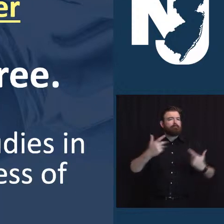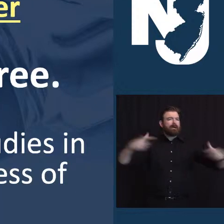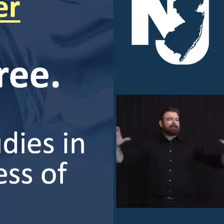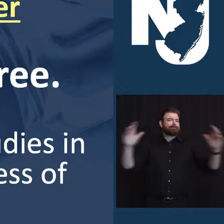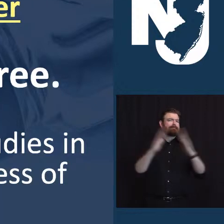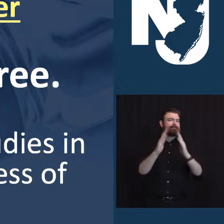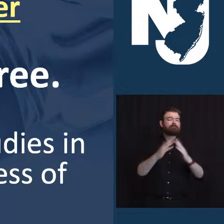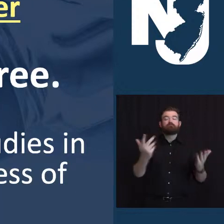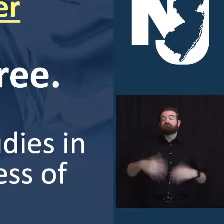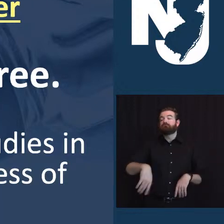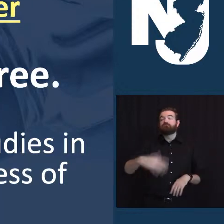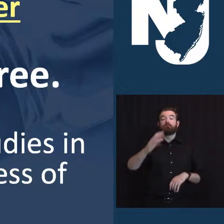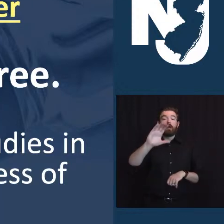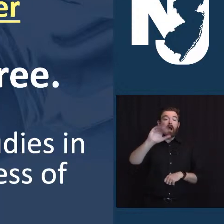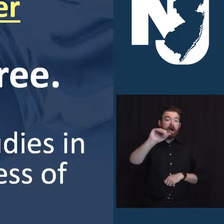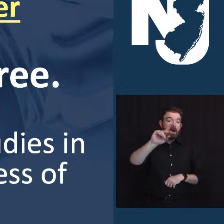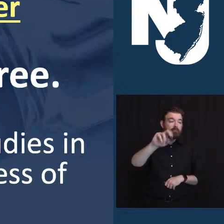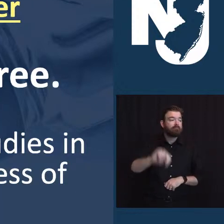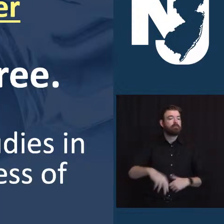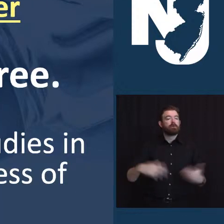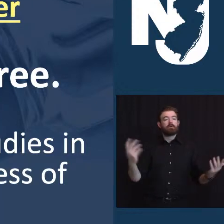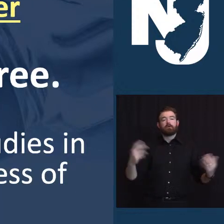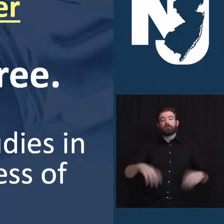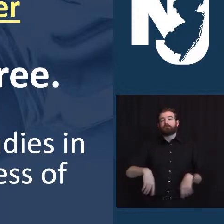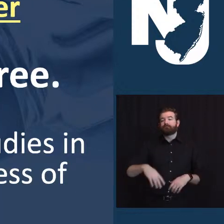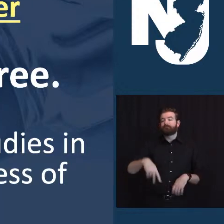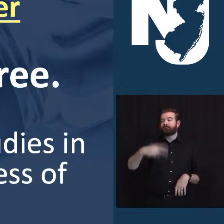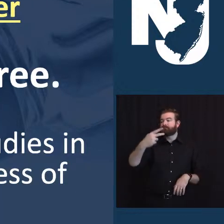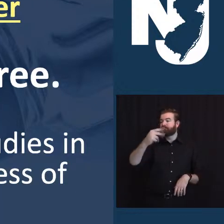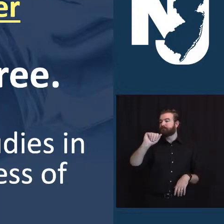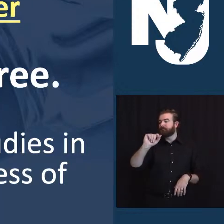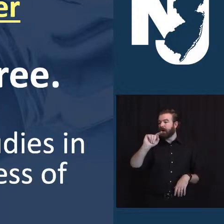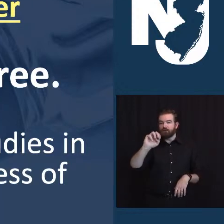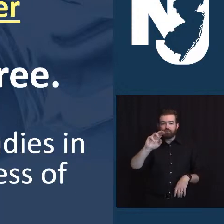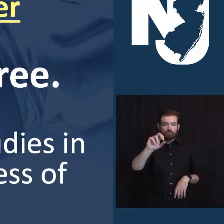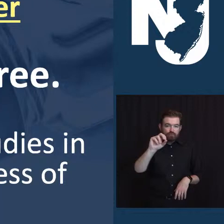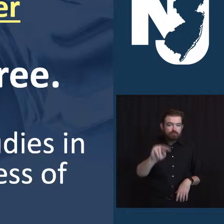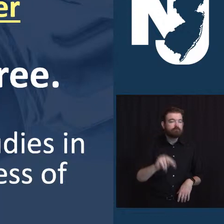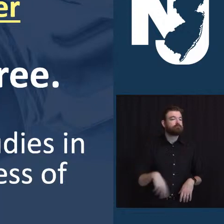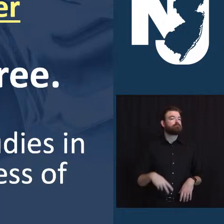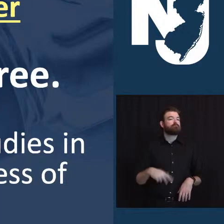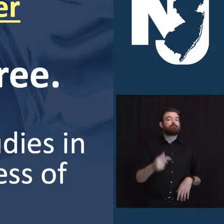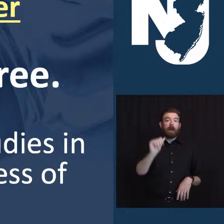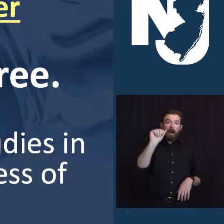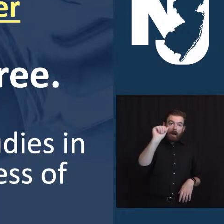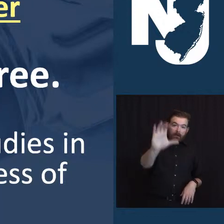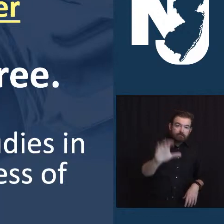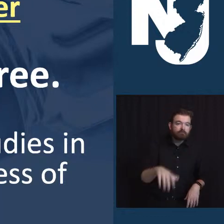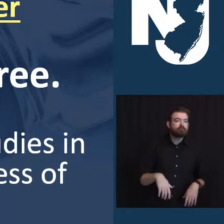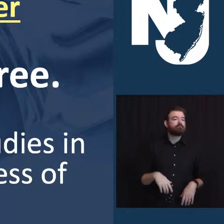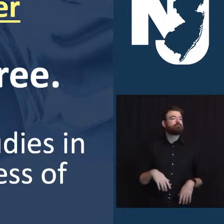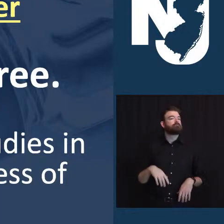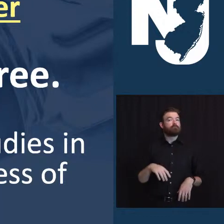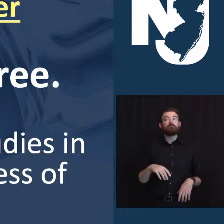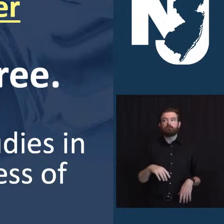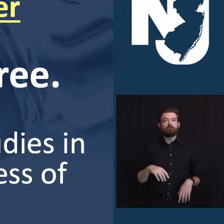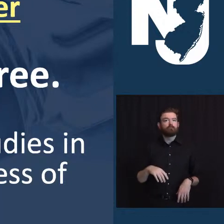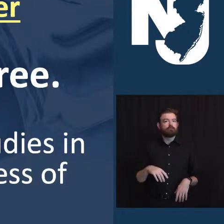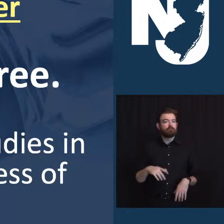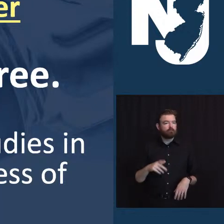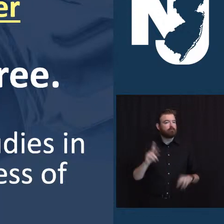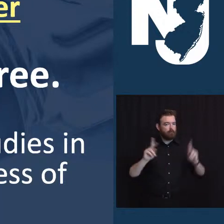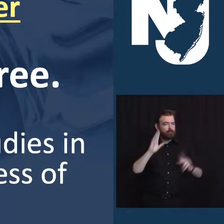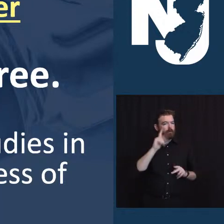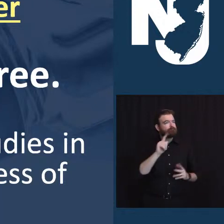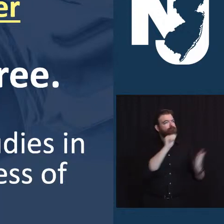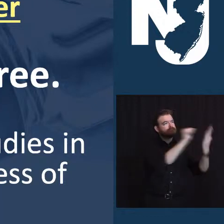Patterson is on that list. Our teams will continue to knock in those 6 communities, and as of this Friday, they will